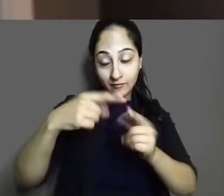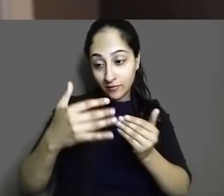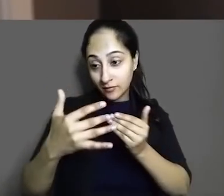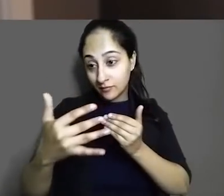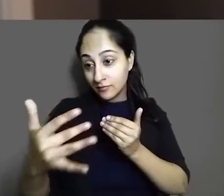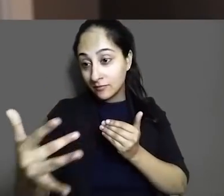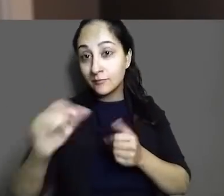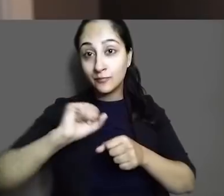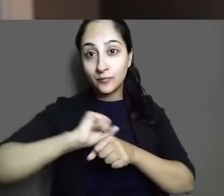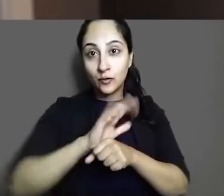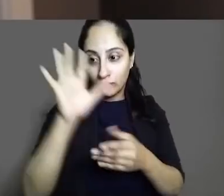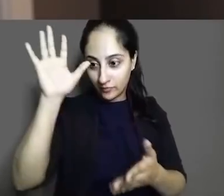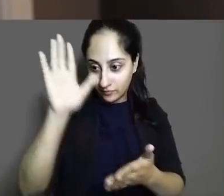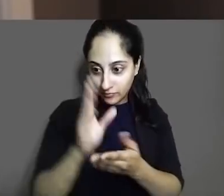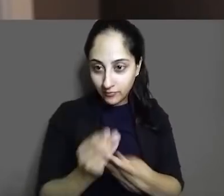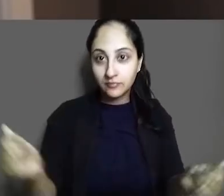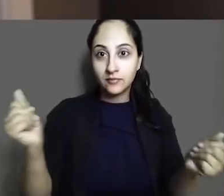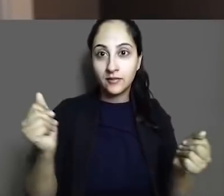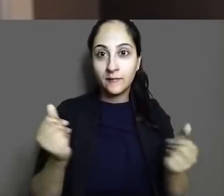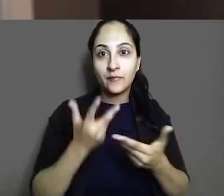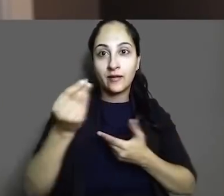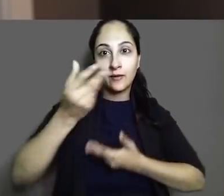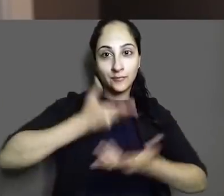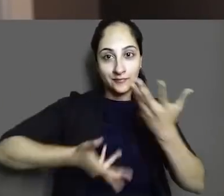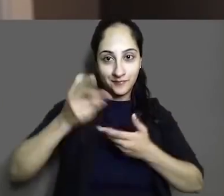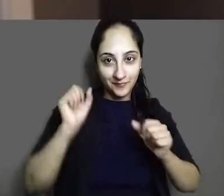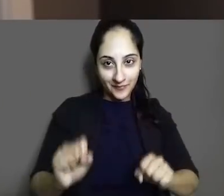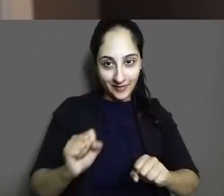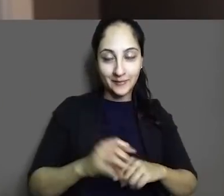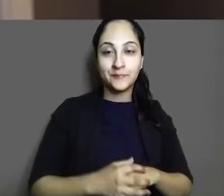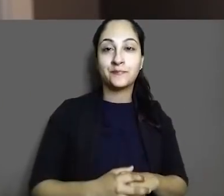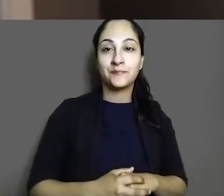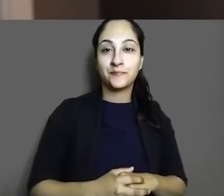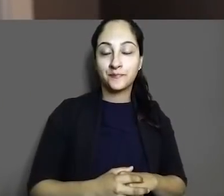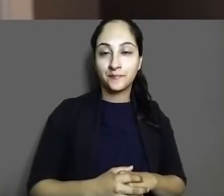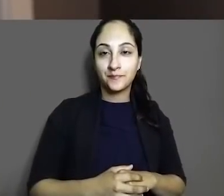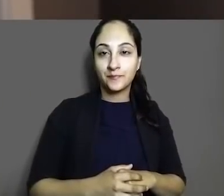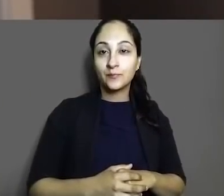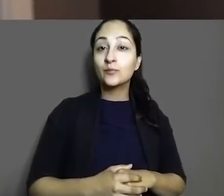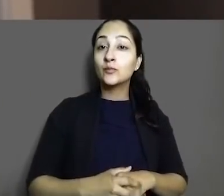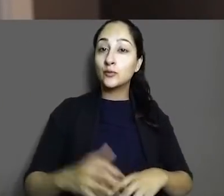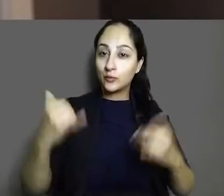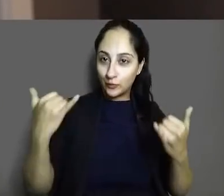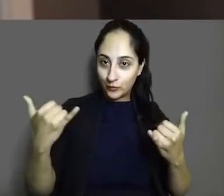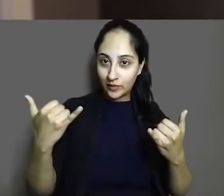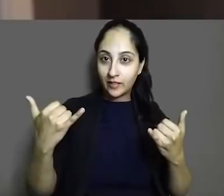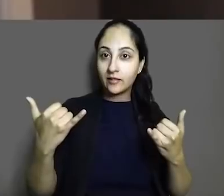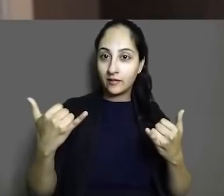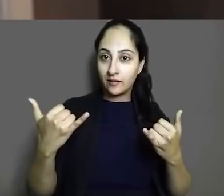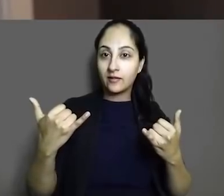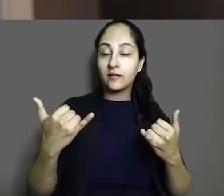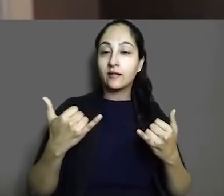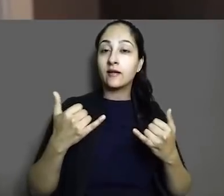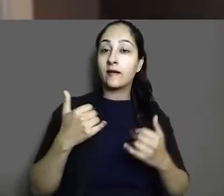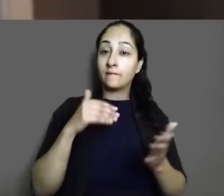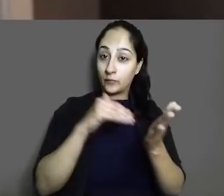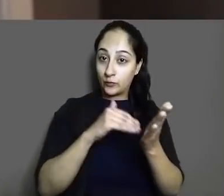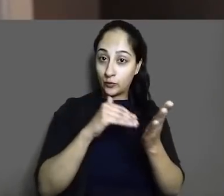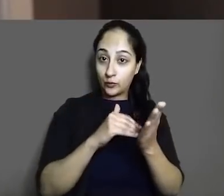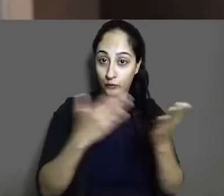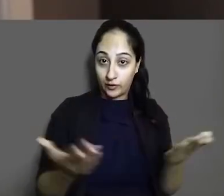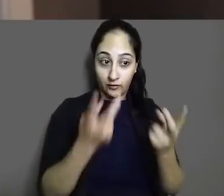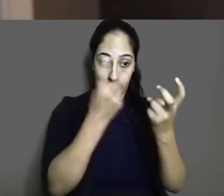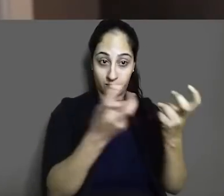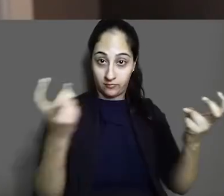even quicker. So that's what we're going to focus on tonight's episode. The vaccine for COVID-19 and any questions that you might